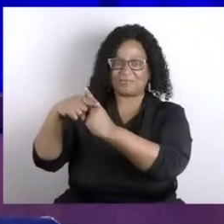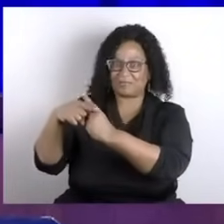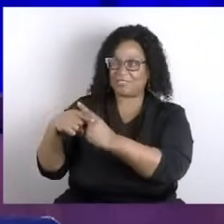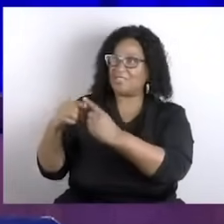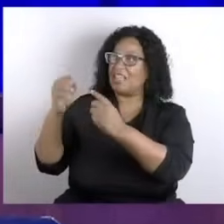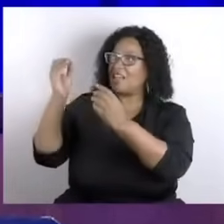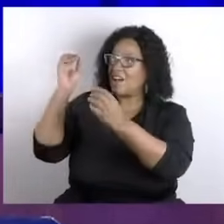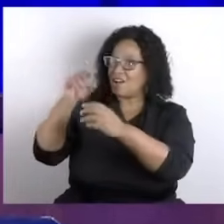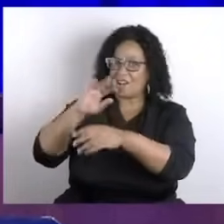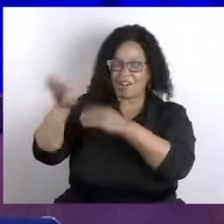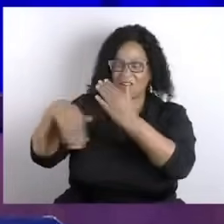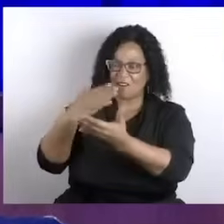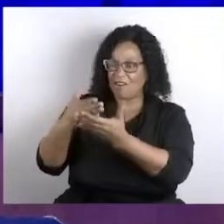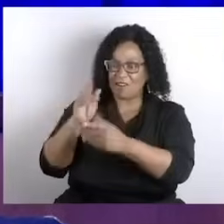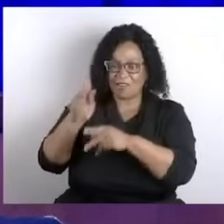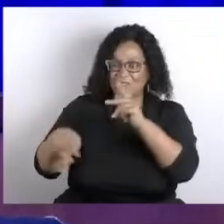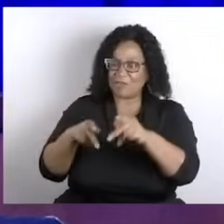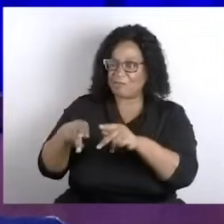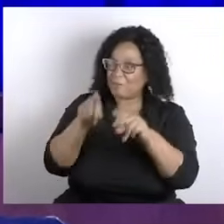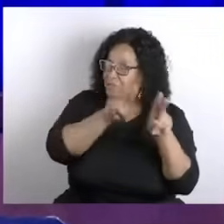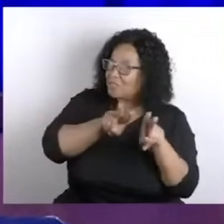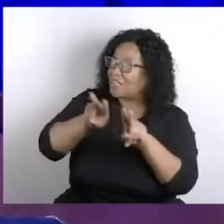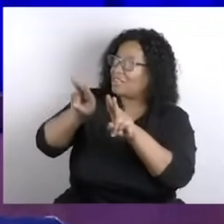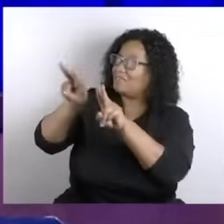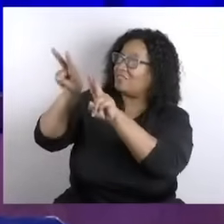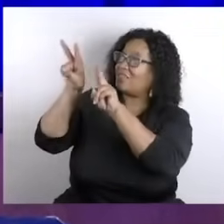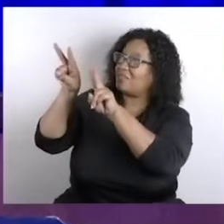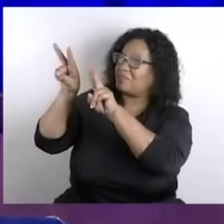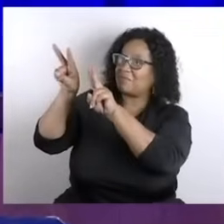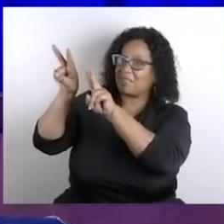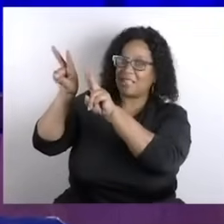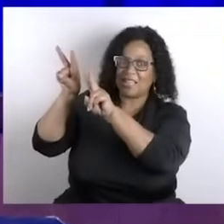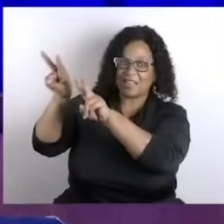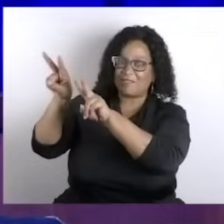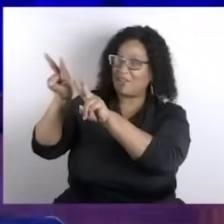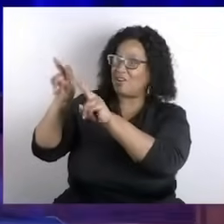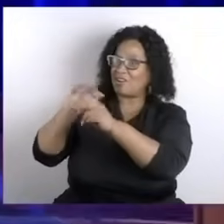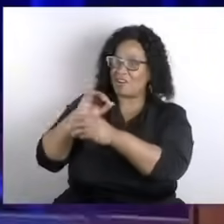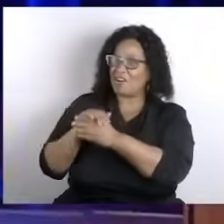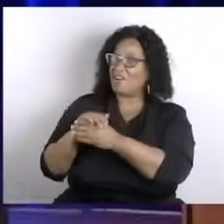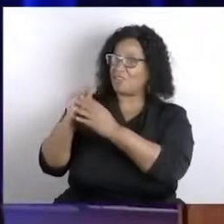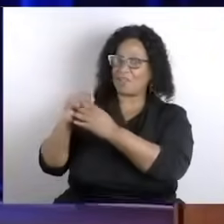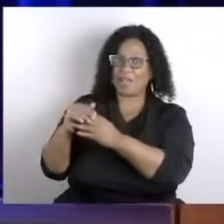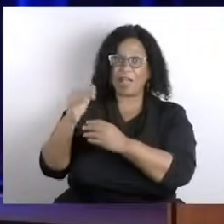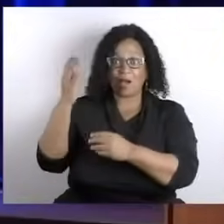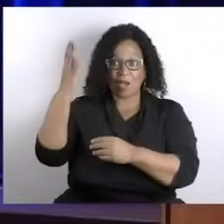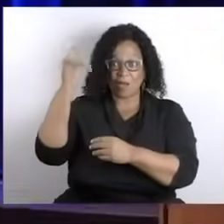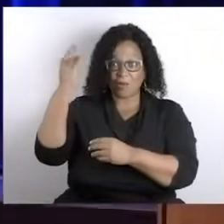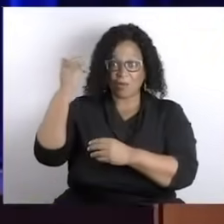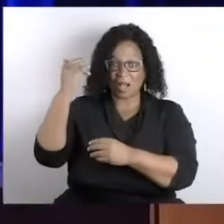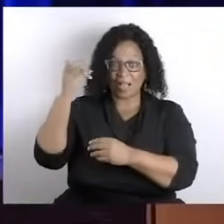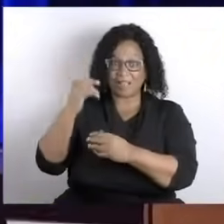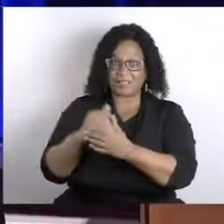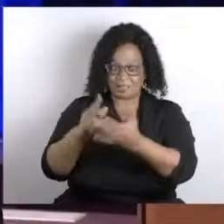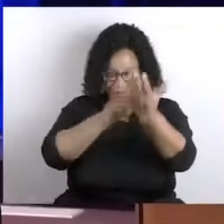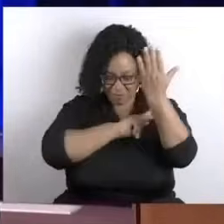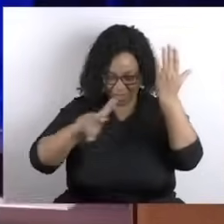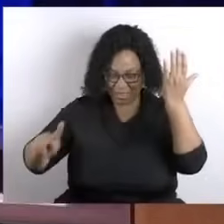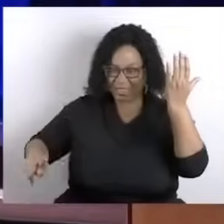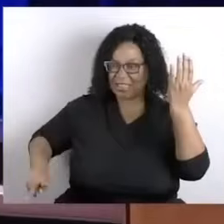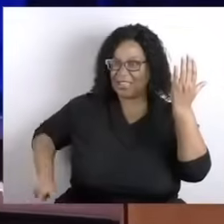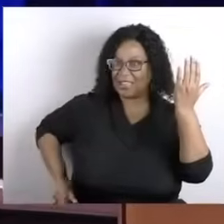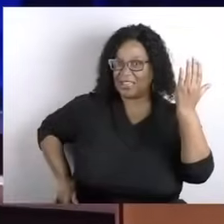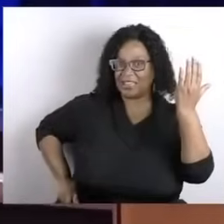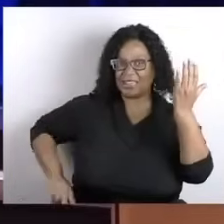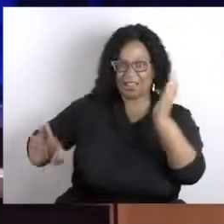have mercy. O ye gates, be ye lifted up, ye everlasting doors, and the King